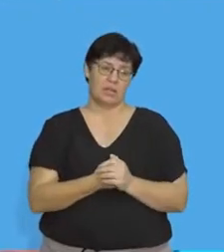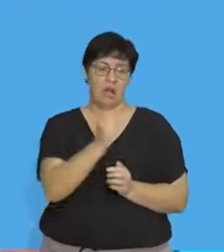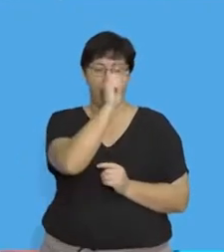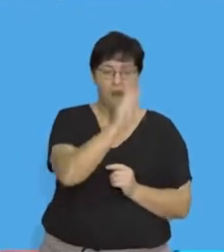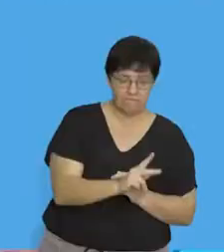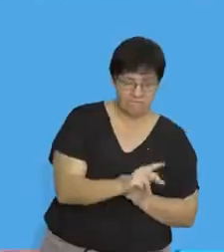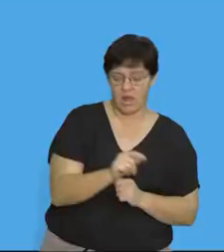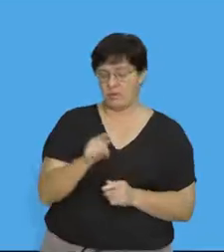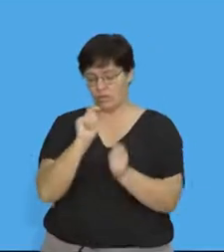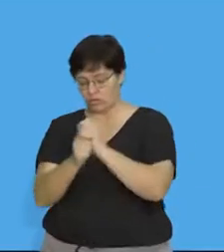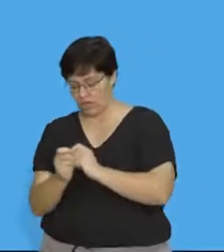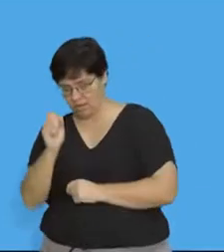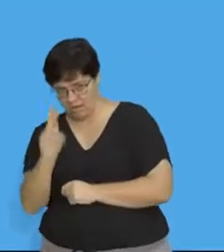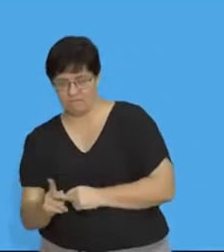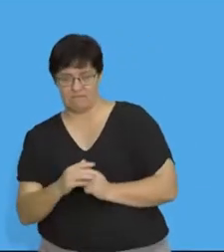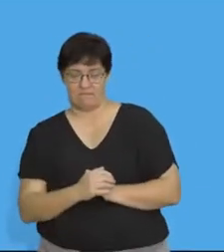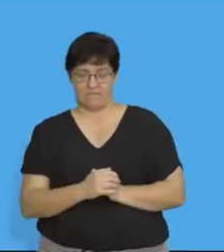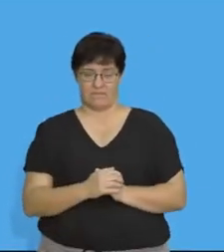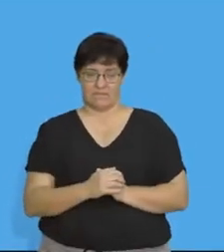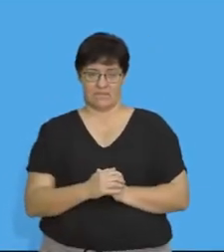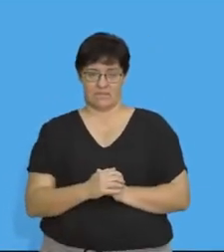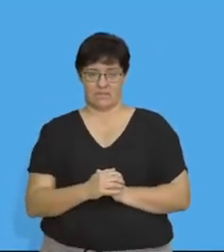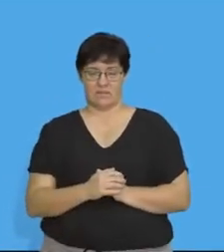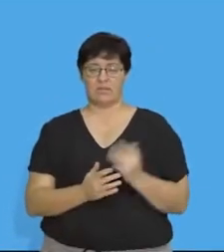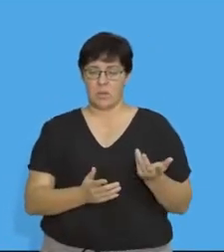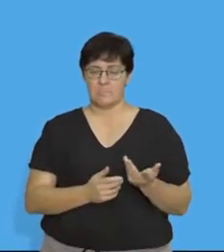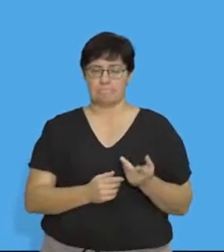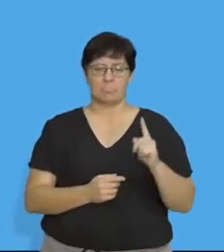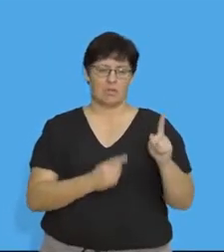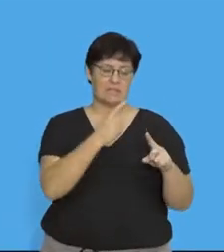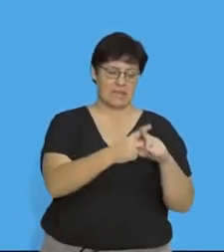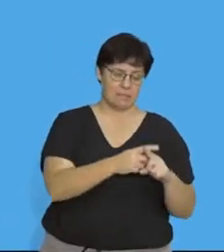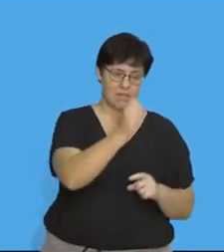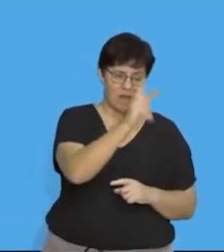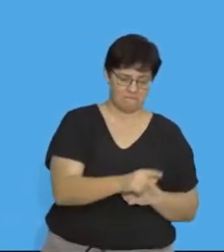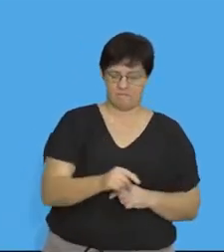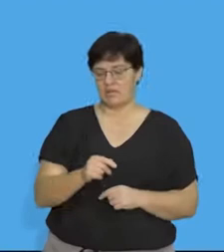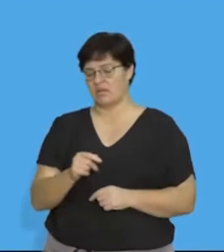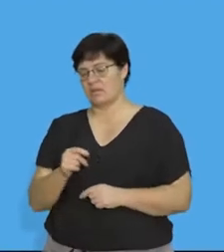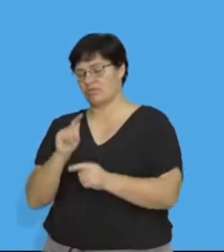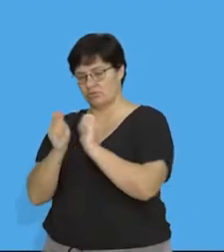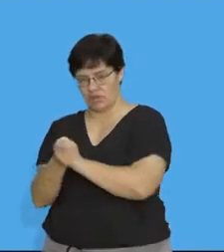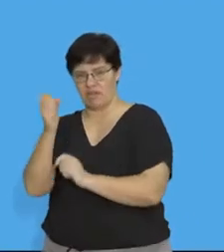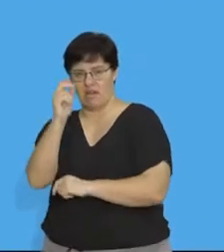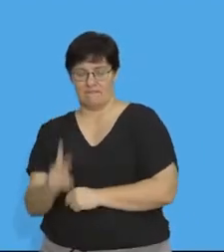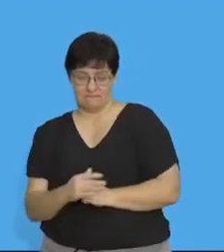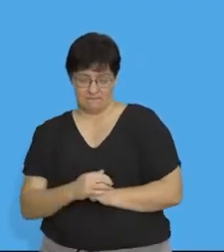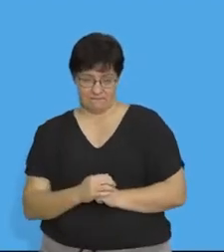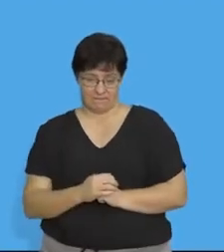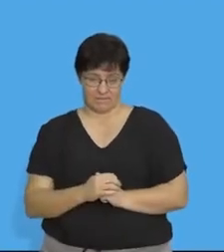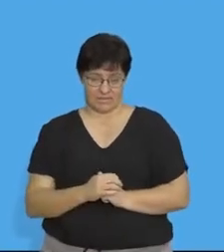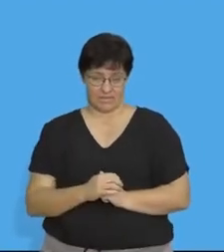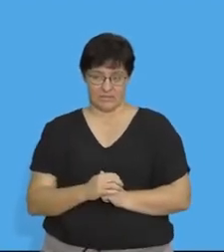proportion means multiply or divide. I shouldn't have put up a 2 there, but let's just use the erasure